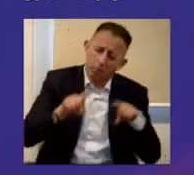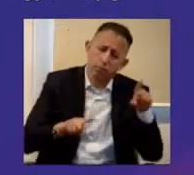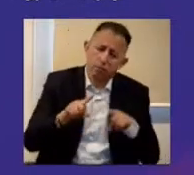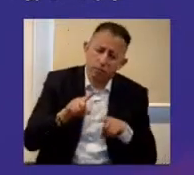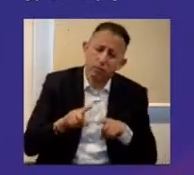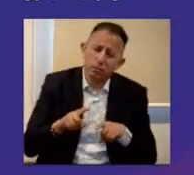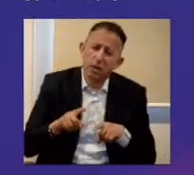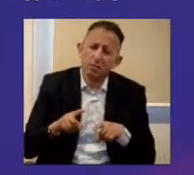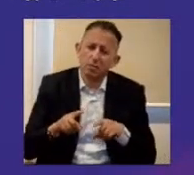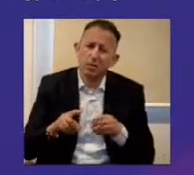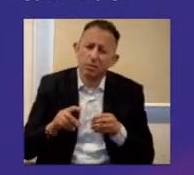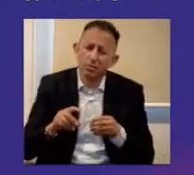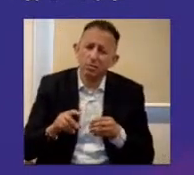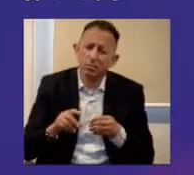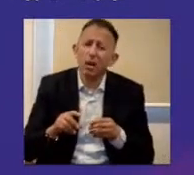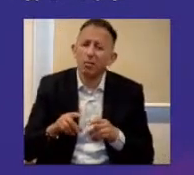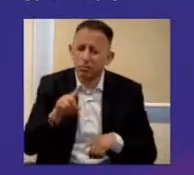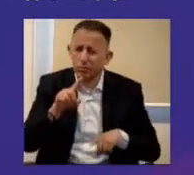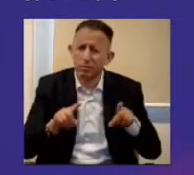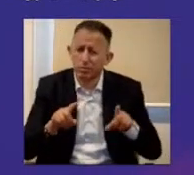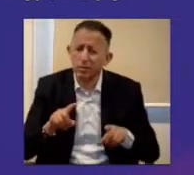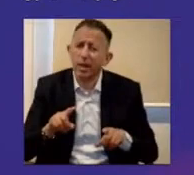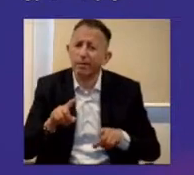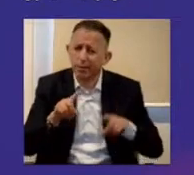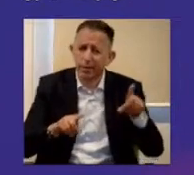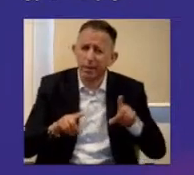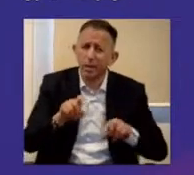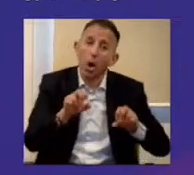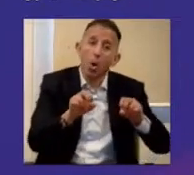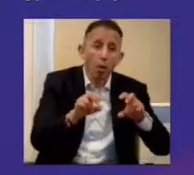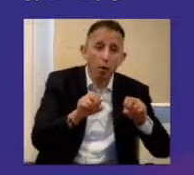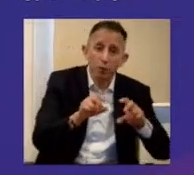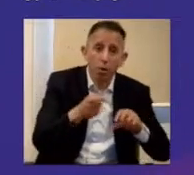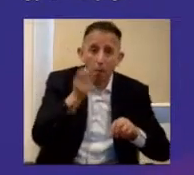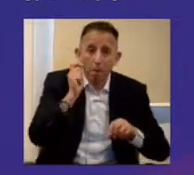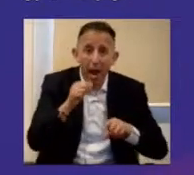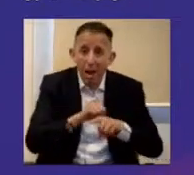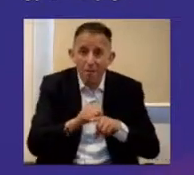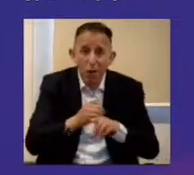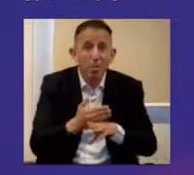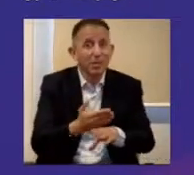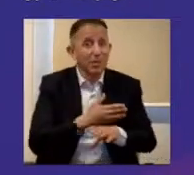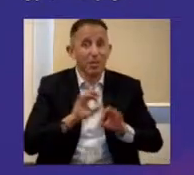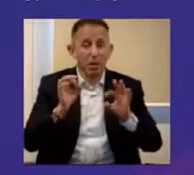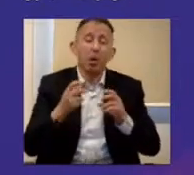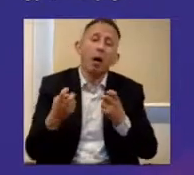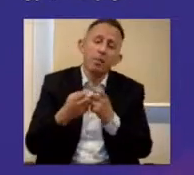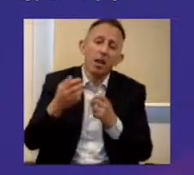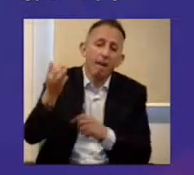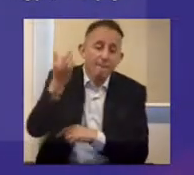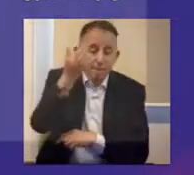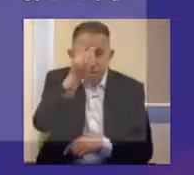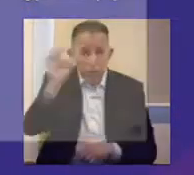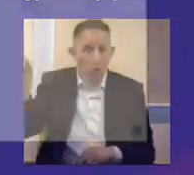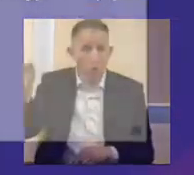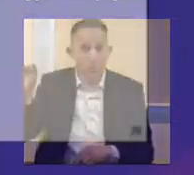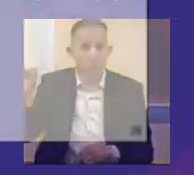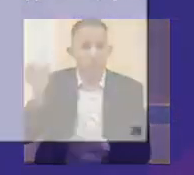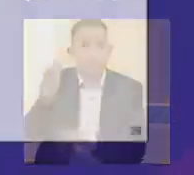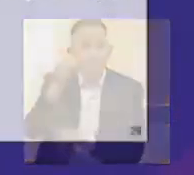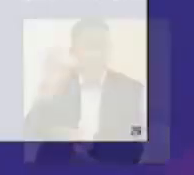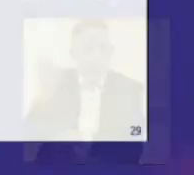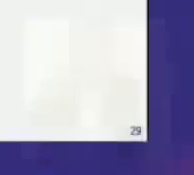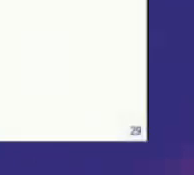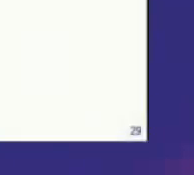the primary school teachers have no training or insufficient training in maths and science. We use